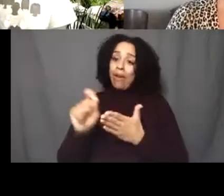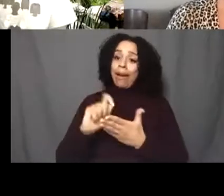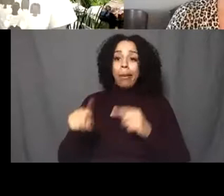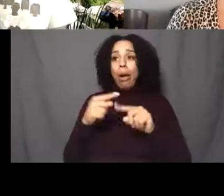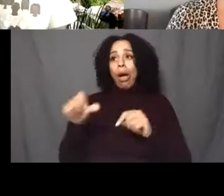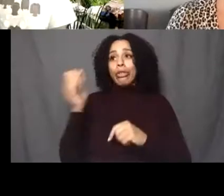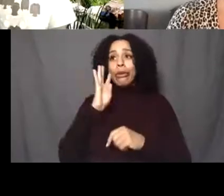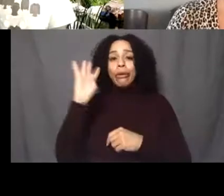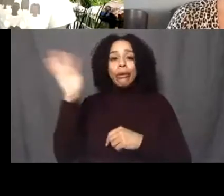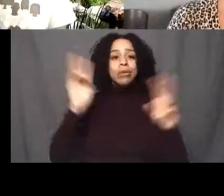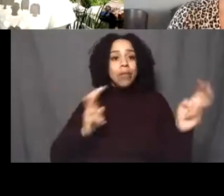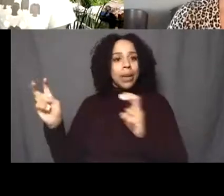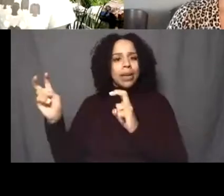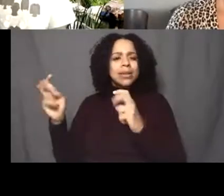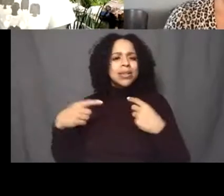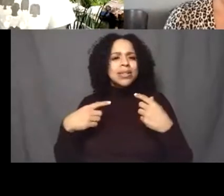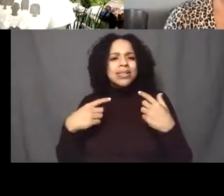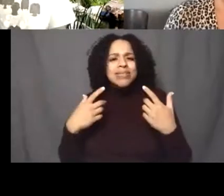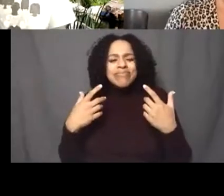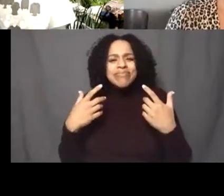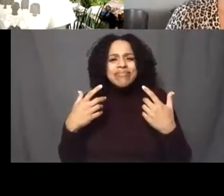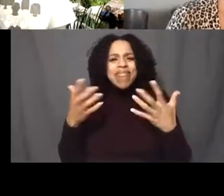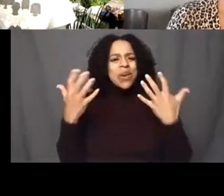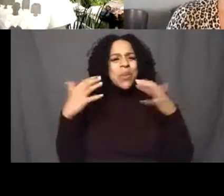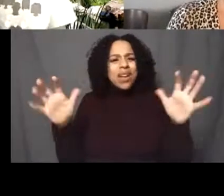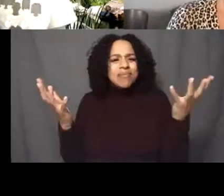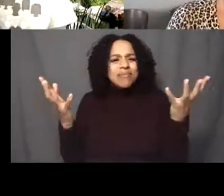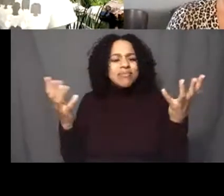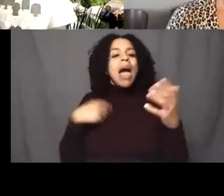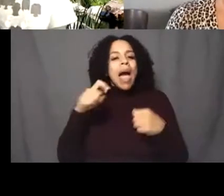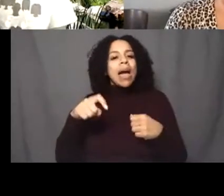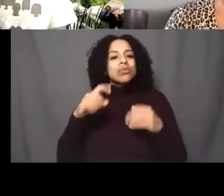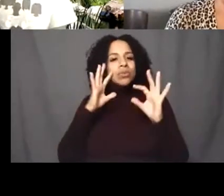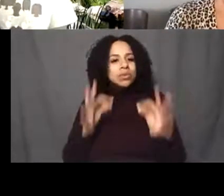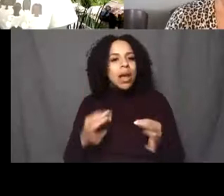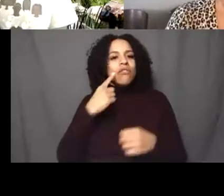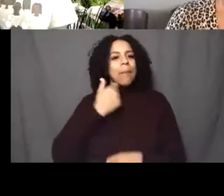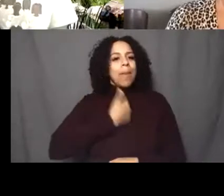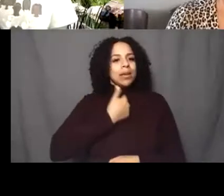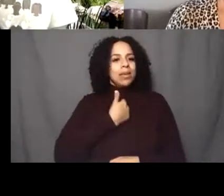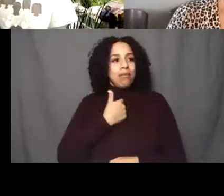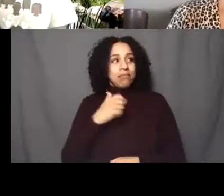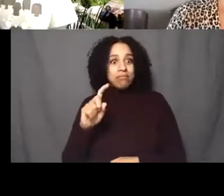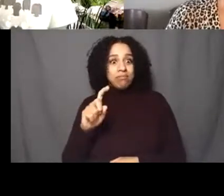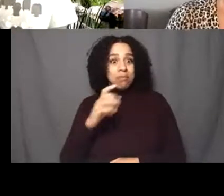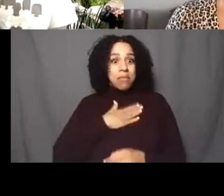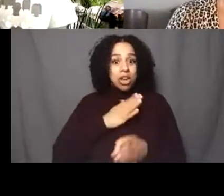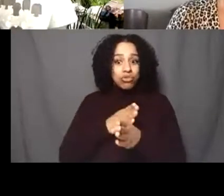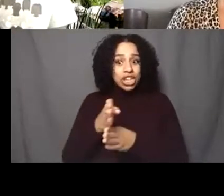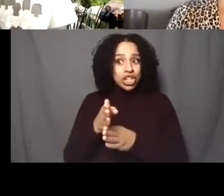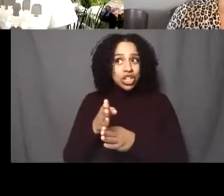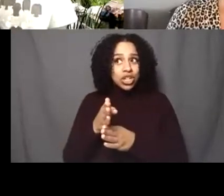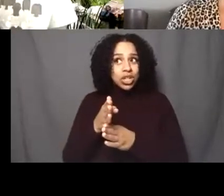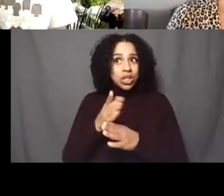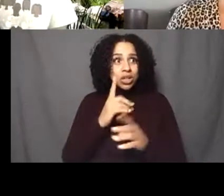being successful was not as important to me. And I had to decide. I had to decide whether my career ambition was worth